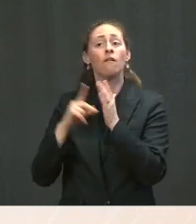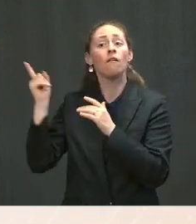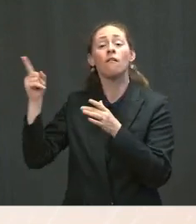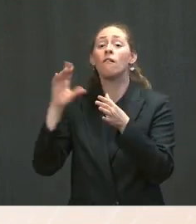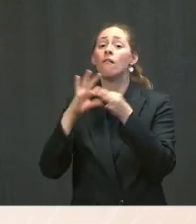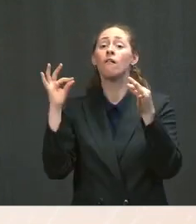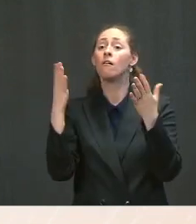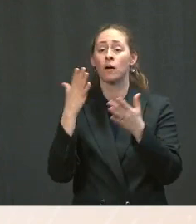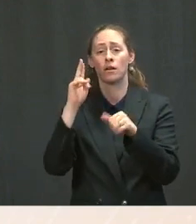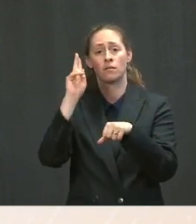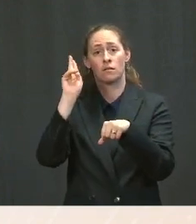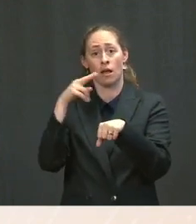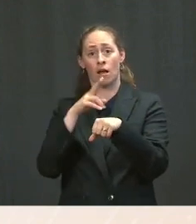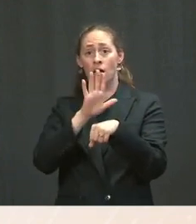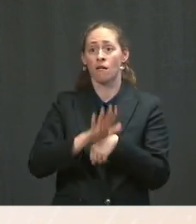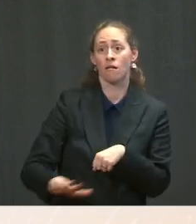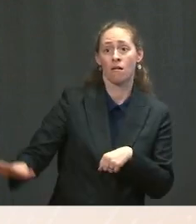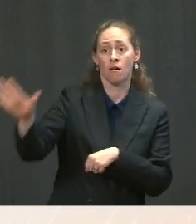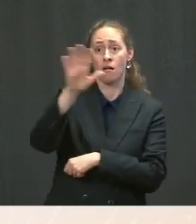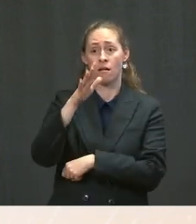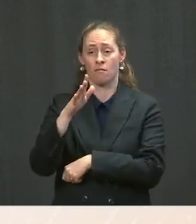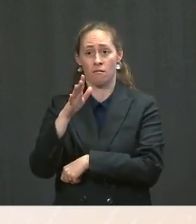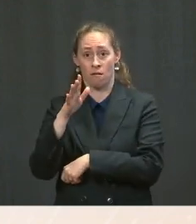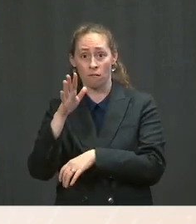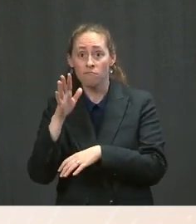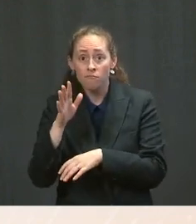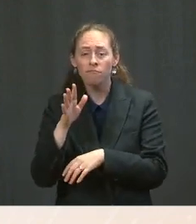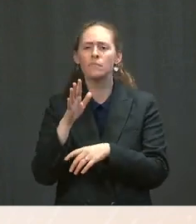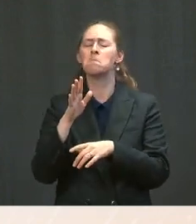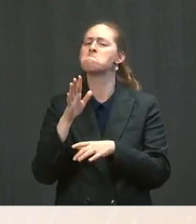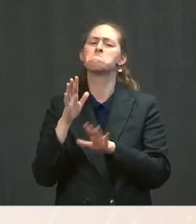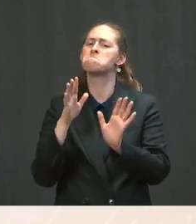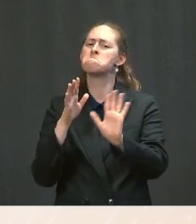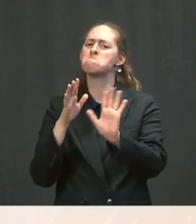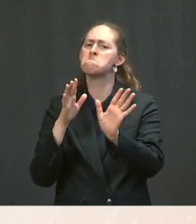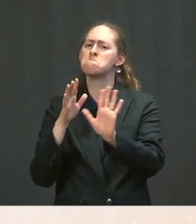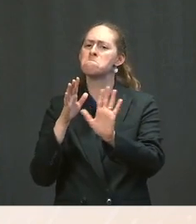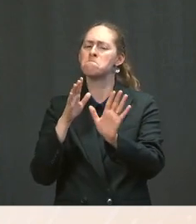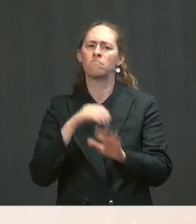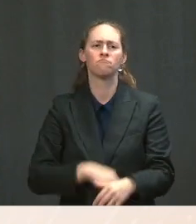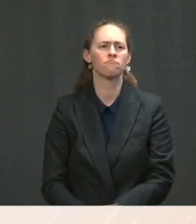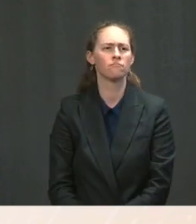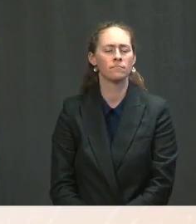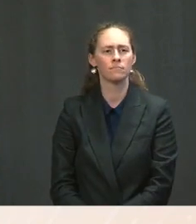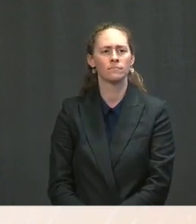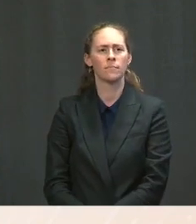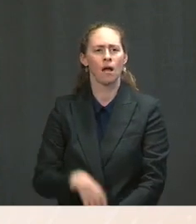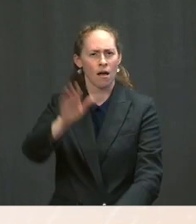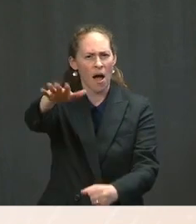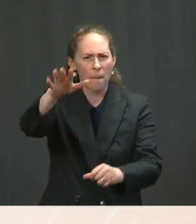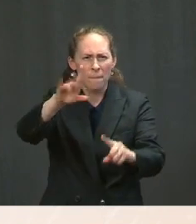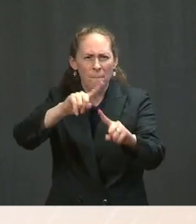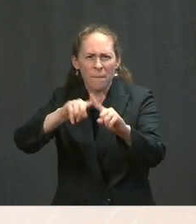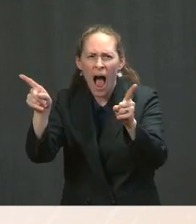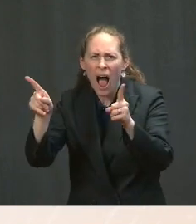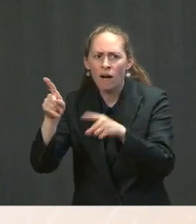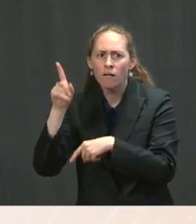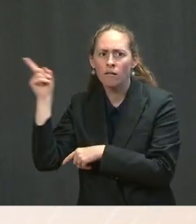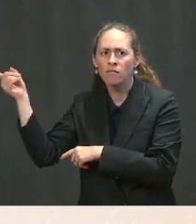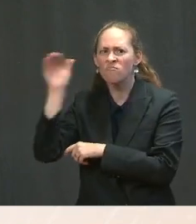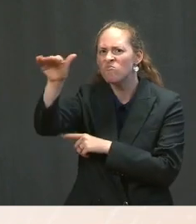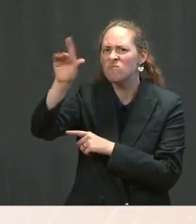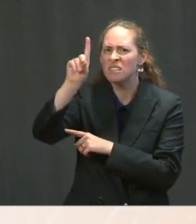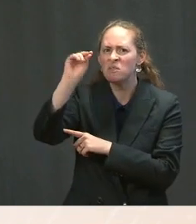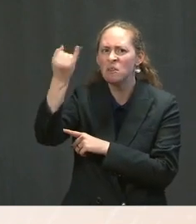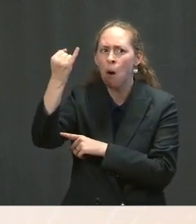under consideration at this time. That's where we are with that. But has he asked the Justice Department to see if it's even possible?